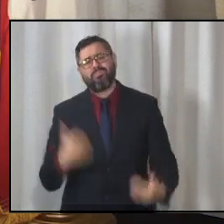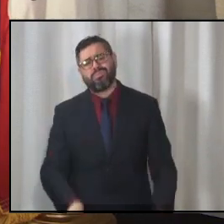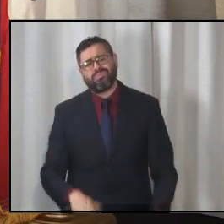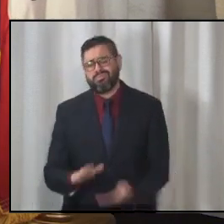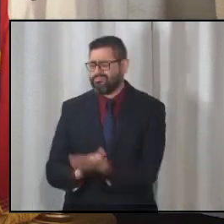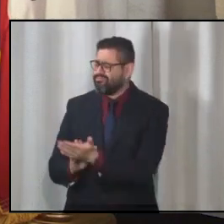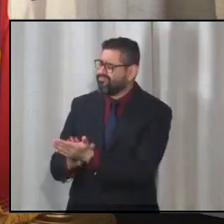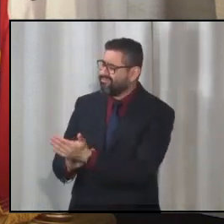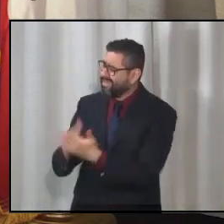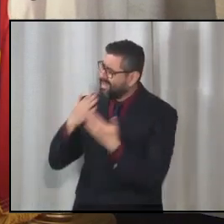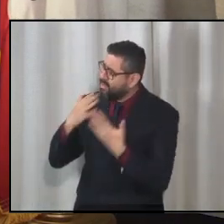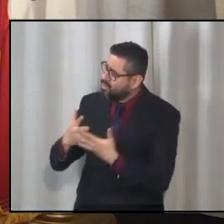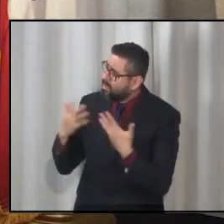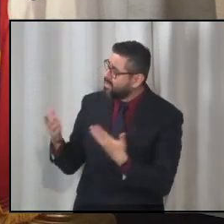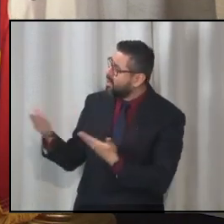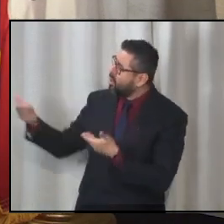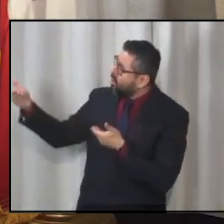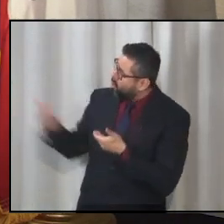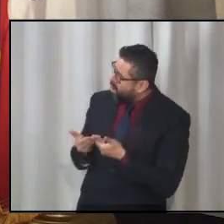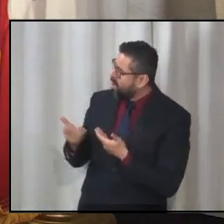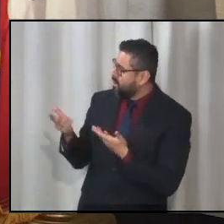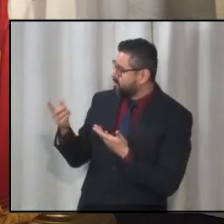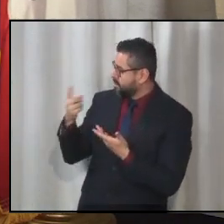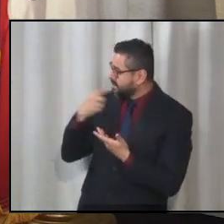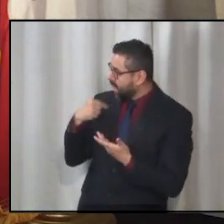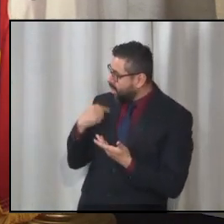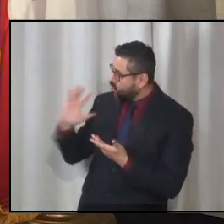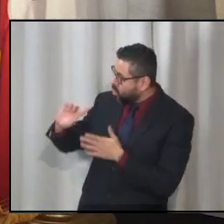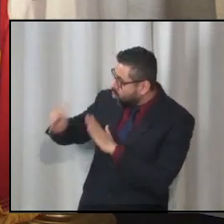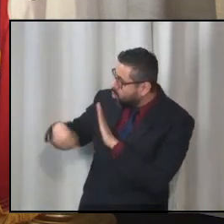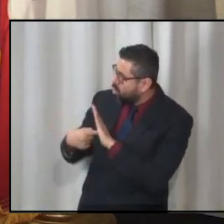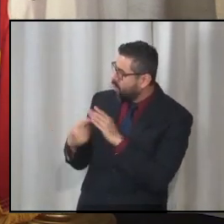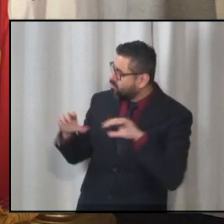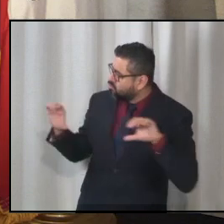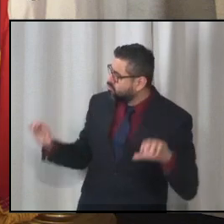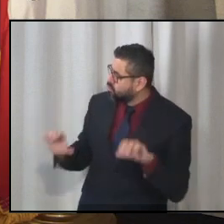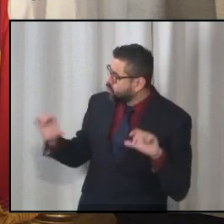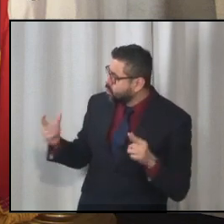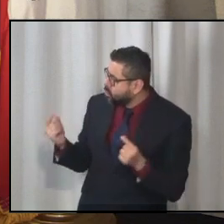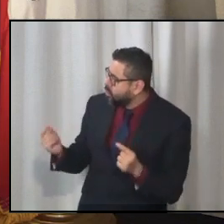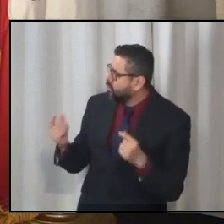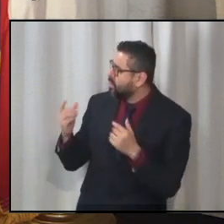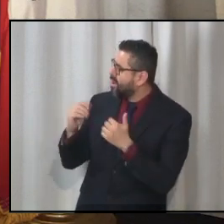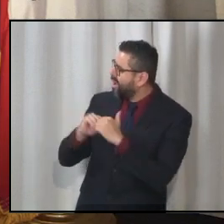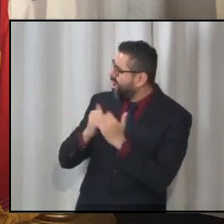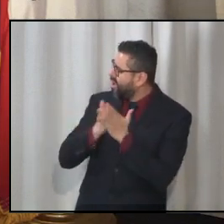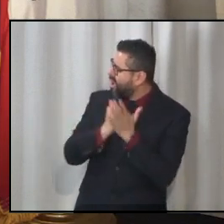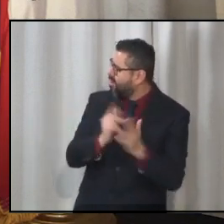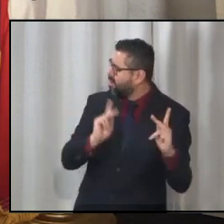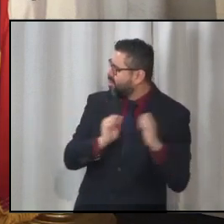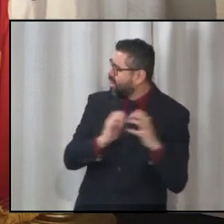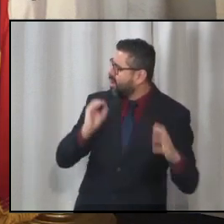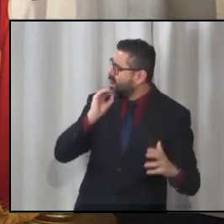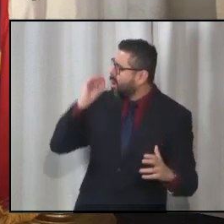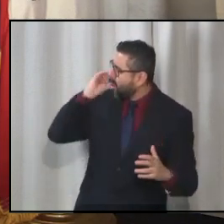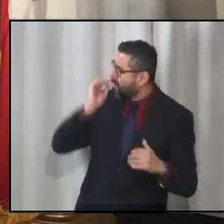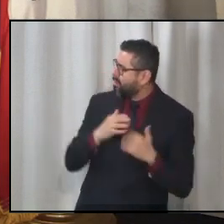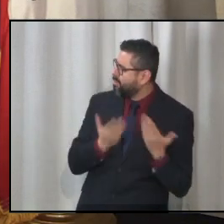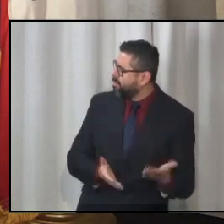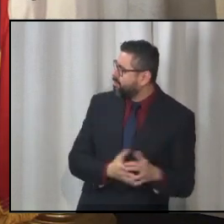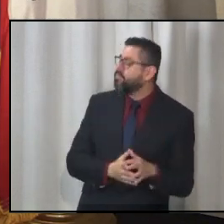welcome to our live stream. Tell us more about your role in our city's efforts to support our unhoused community. Thank you, Mayor